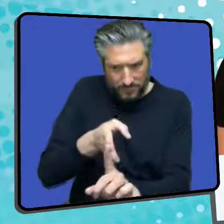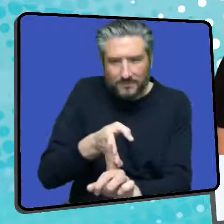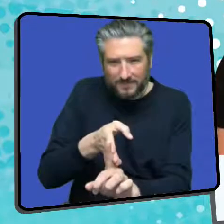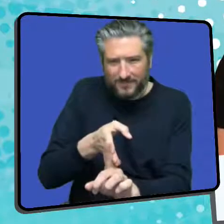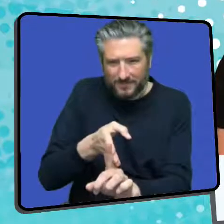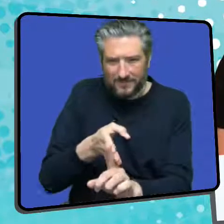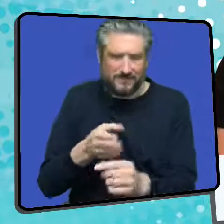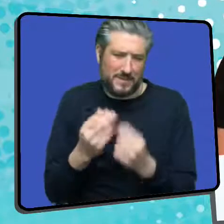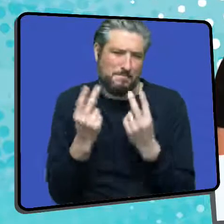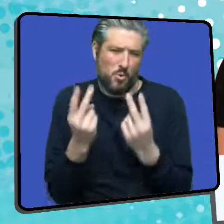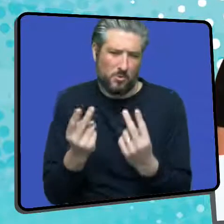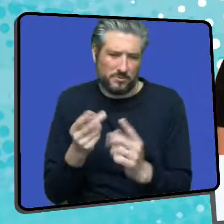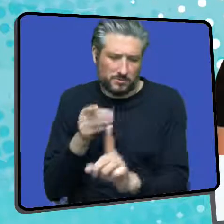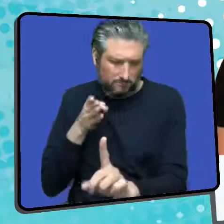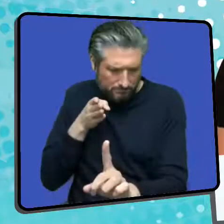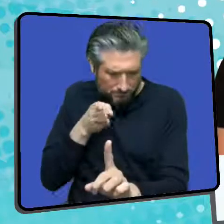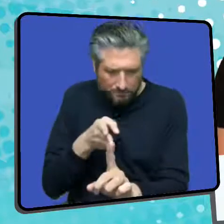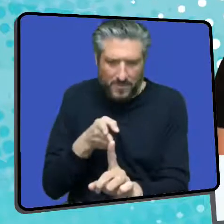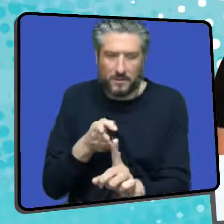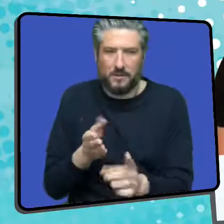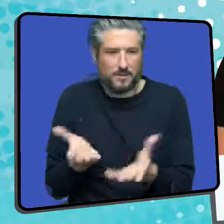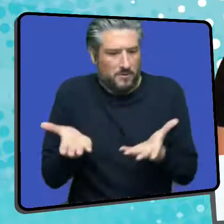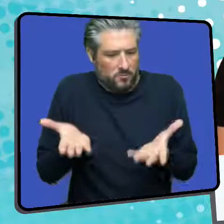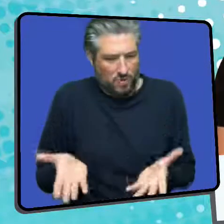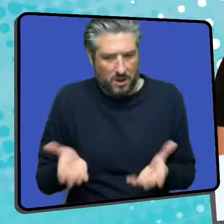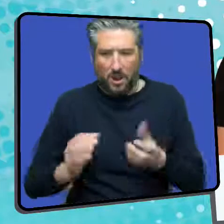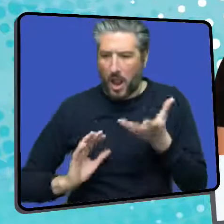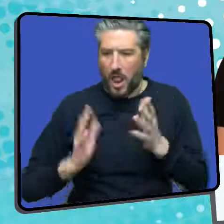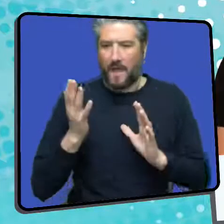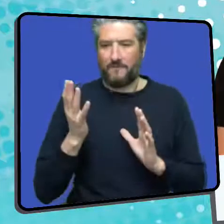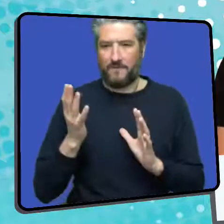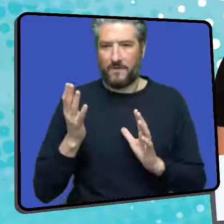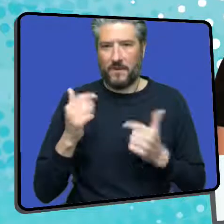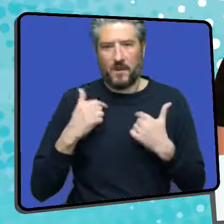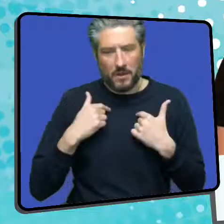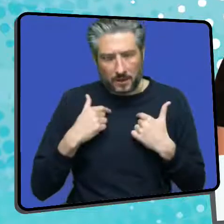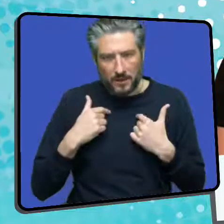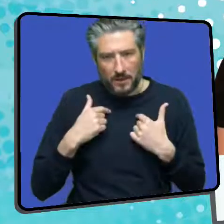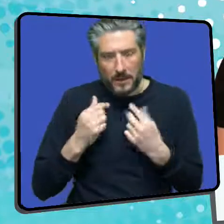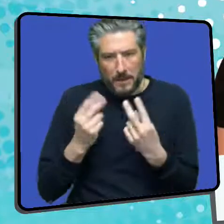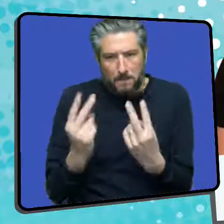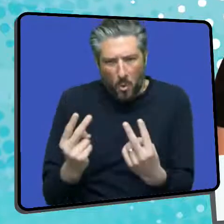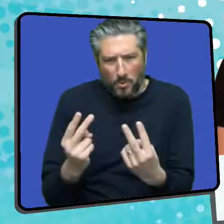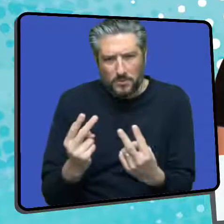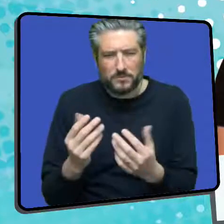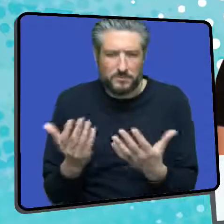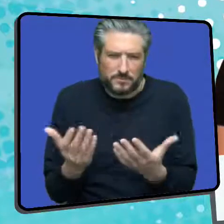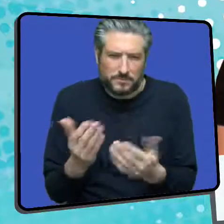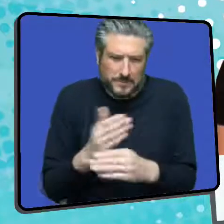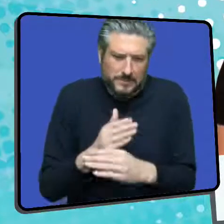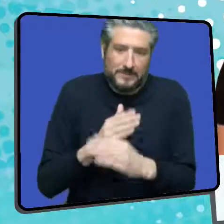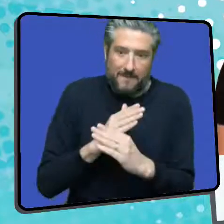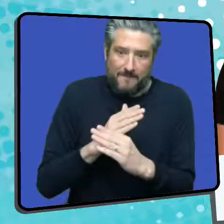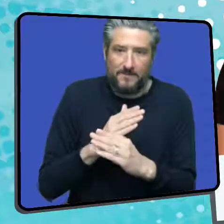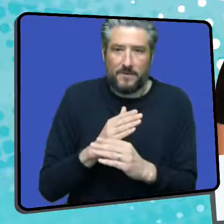that it's at least as safe as we can make it. It's never going to be perfect, that's for sure.